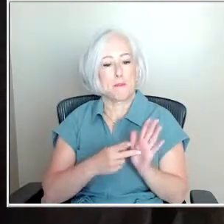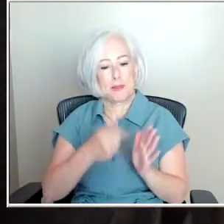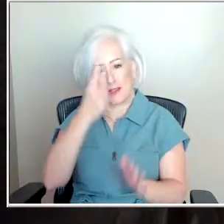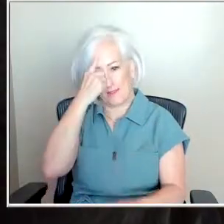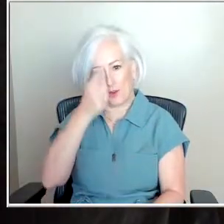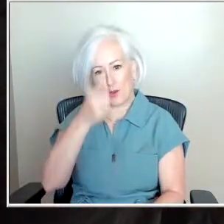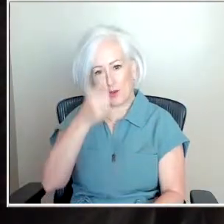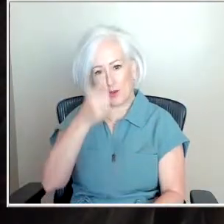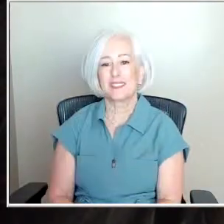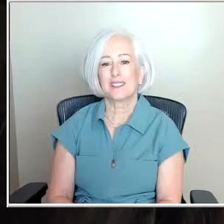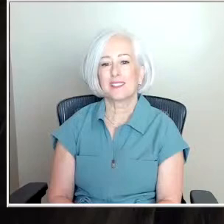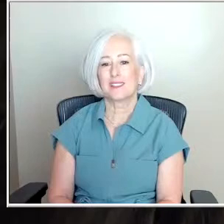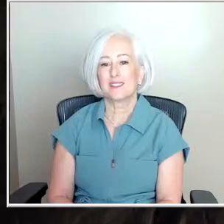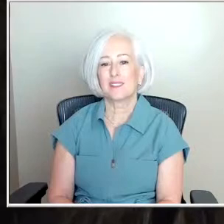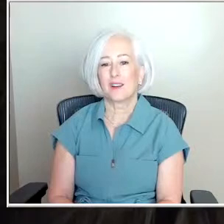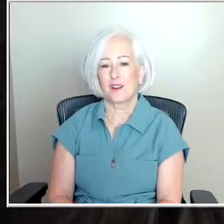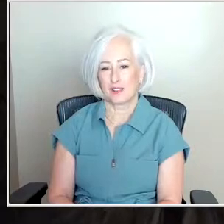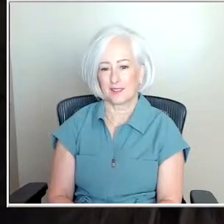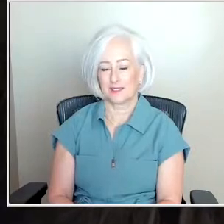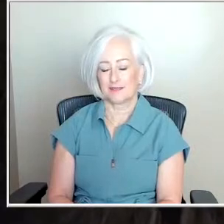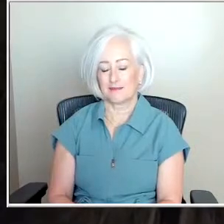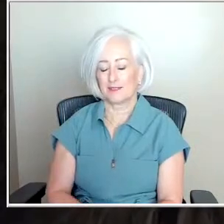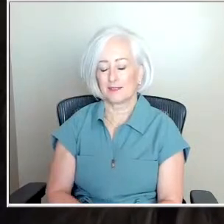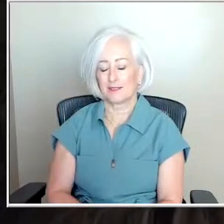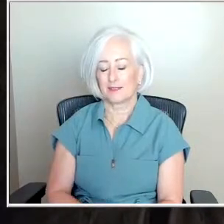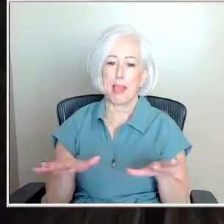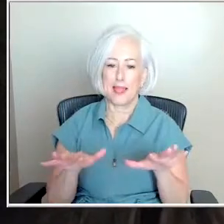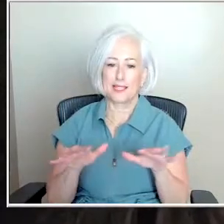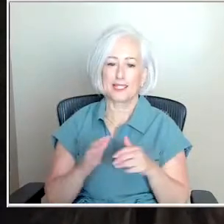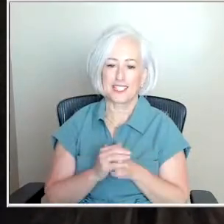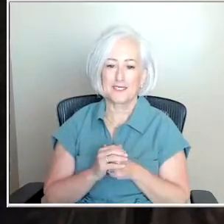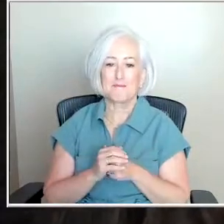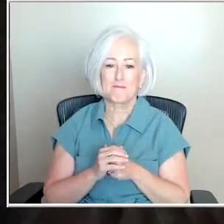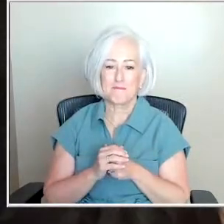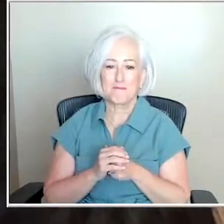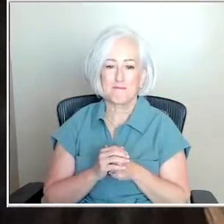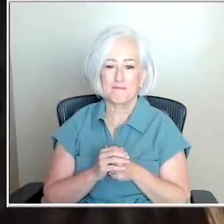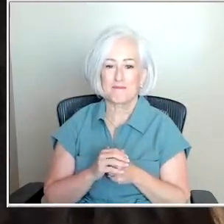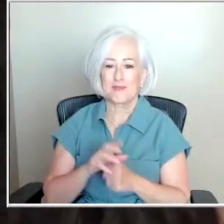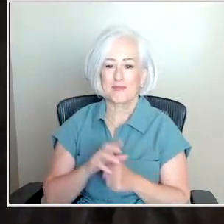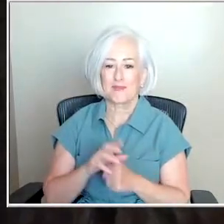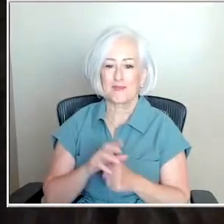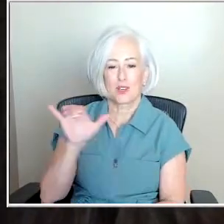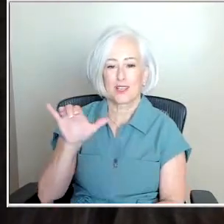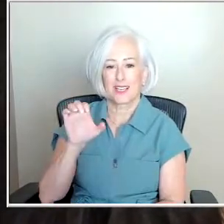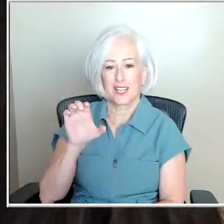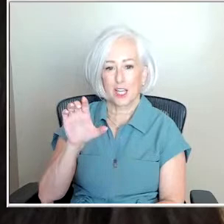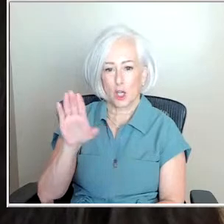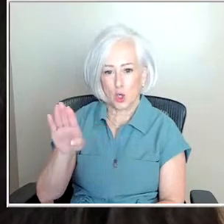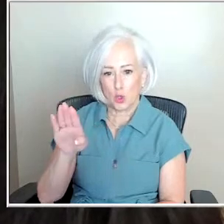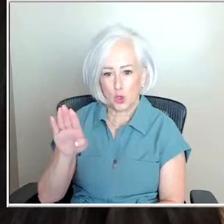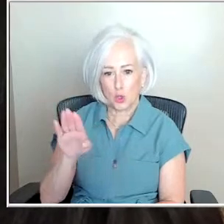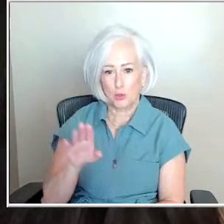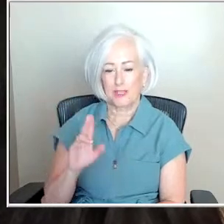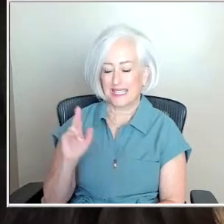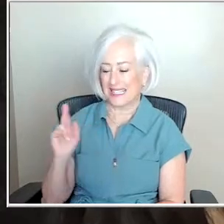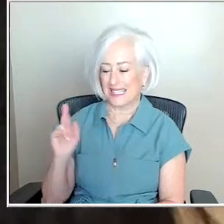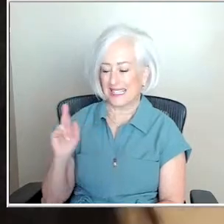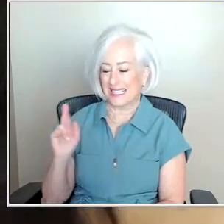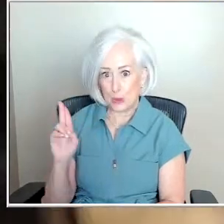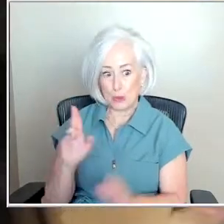time? It's just a blessing. Like Dr. Yacoub, KU, our family, our